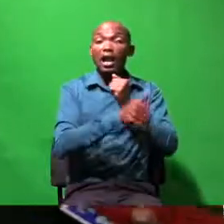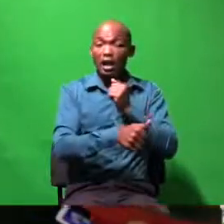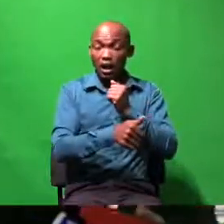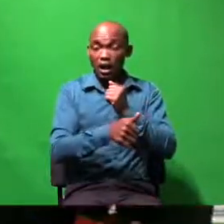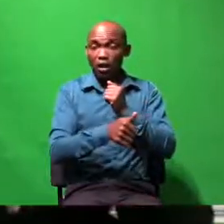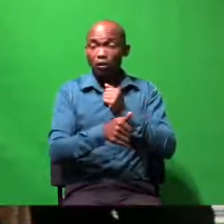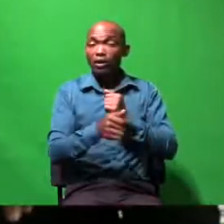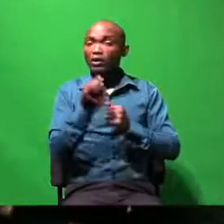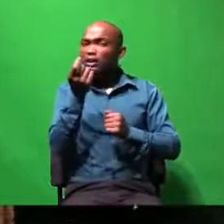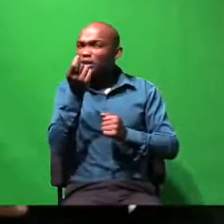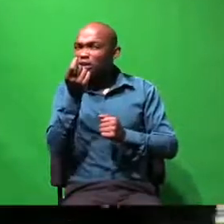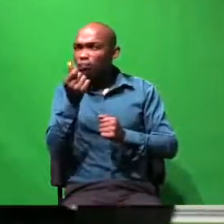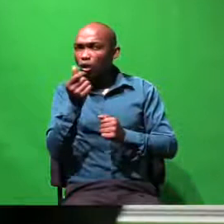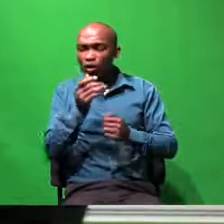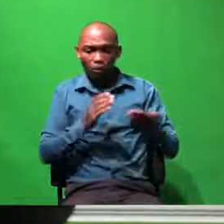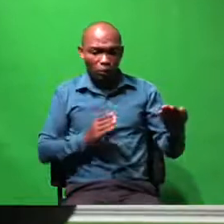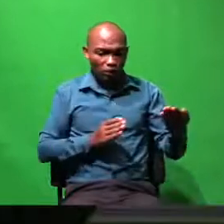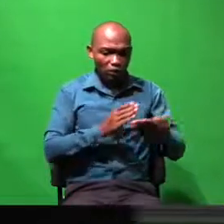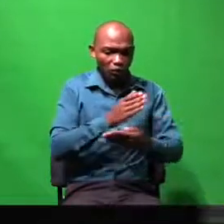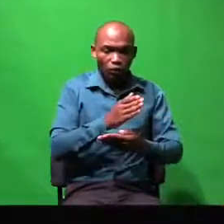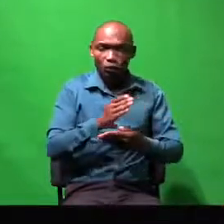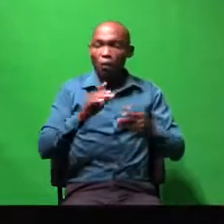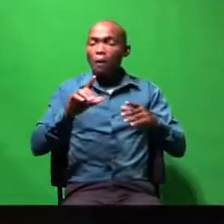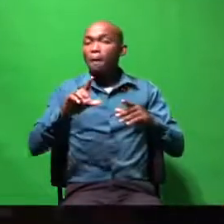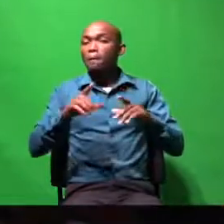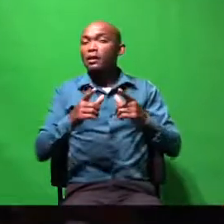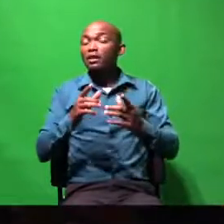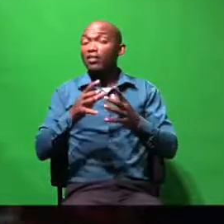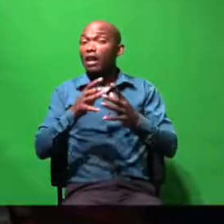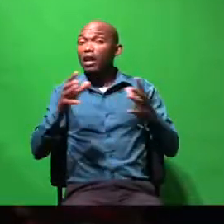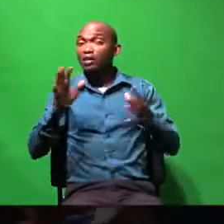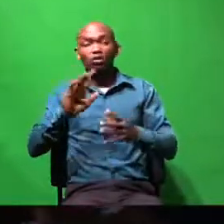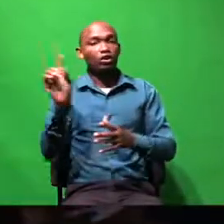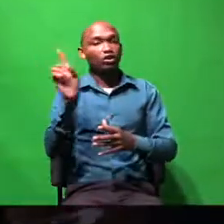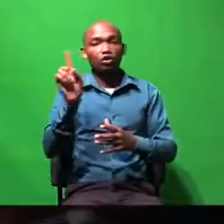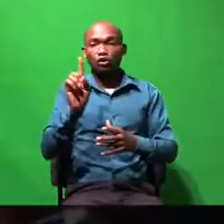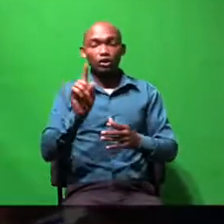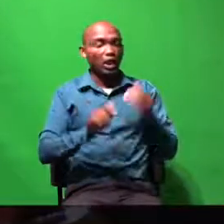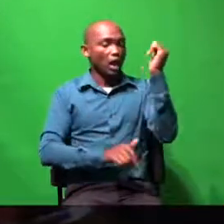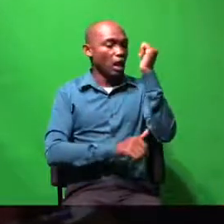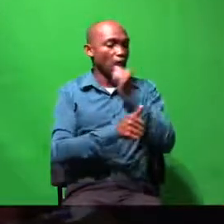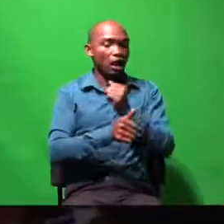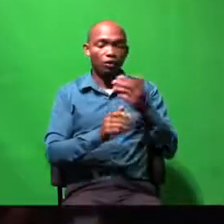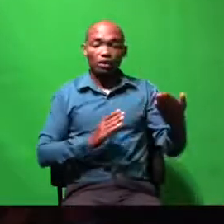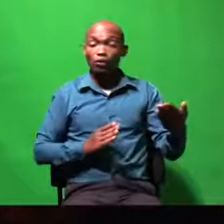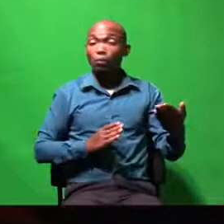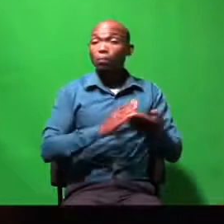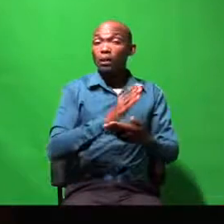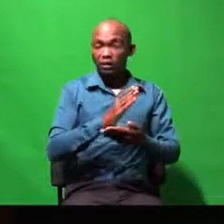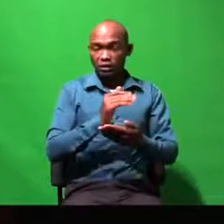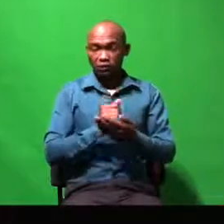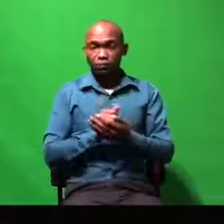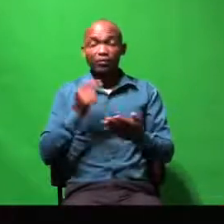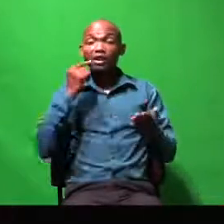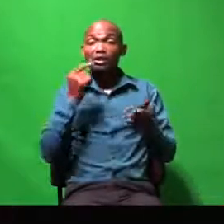are smaller in size to pass through, while those larger ones will not allow us to pass